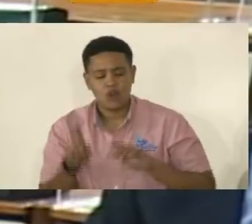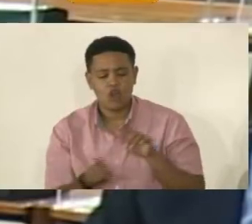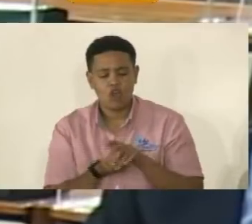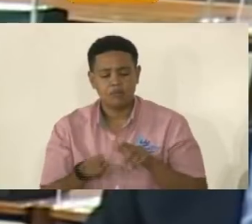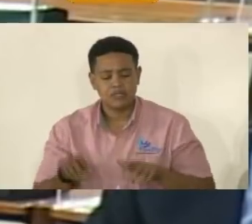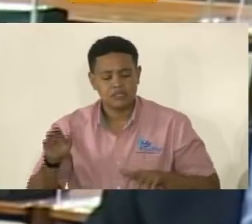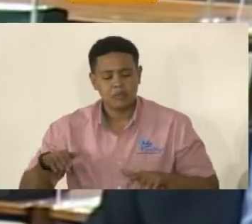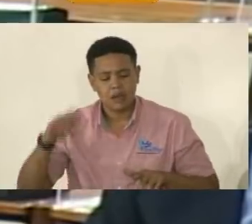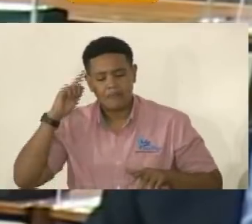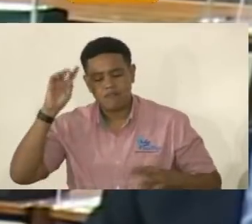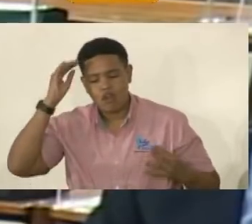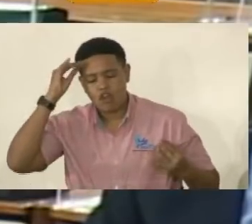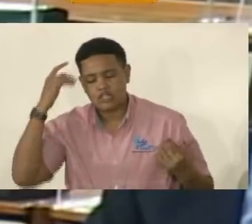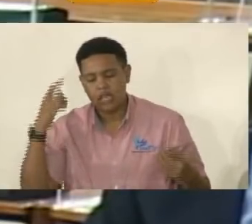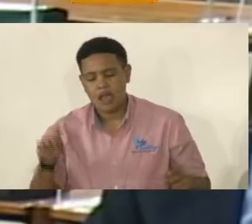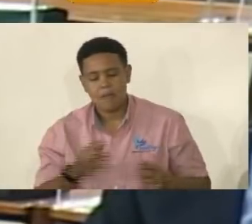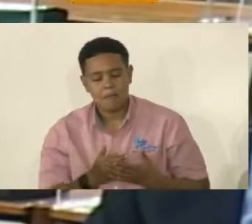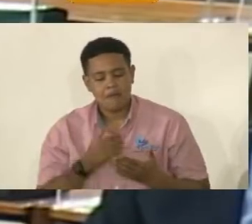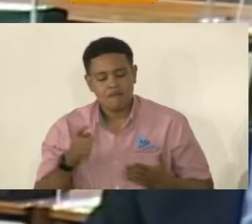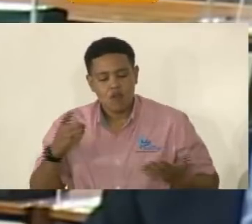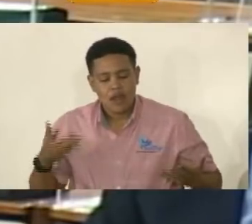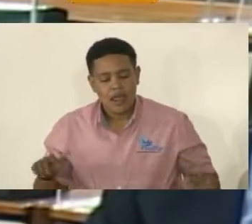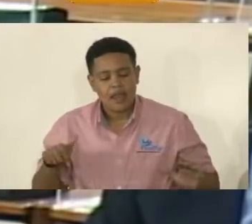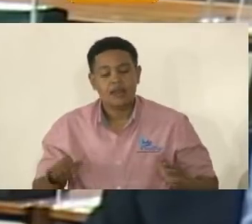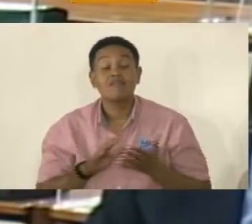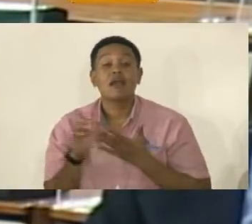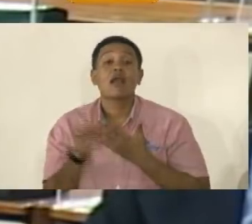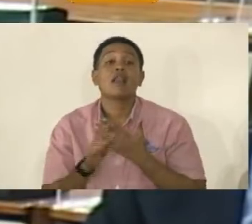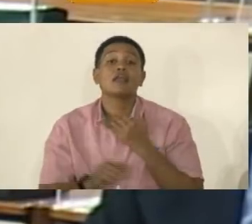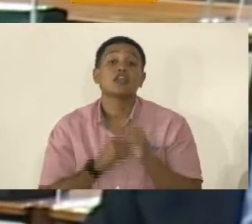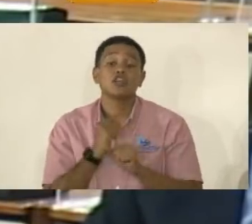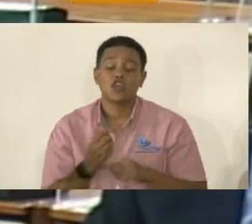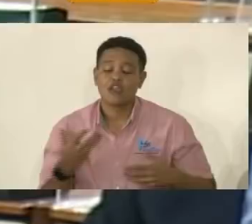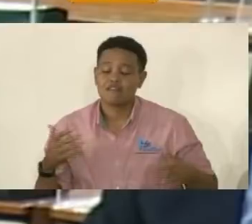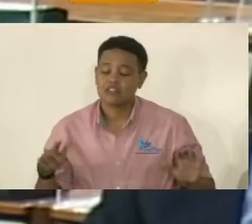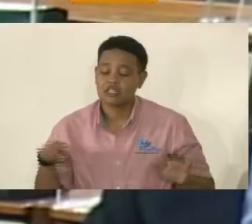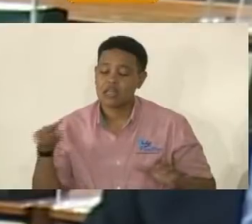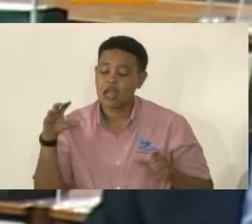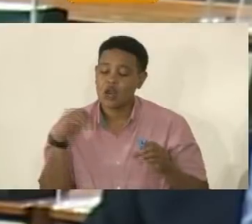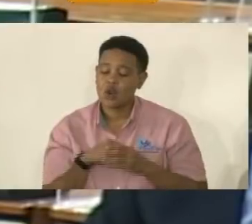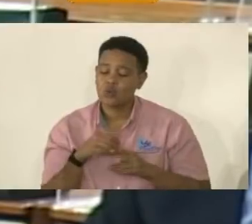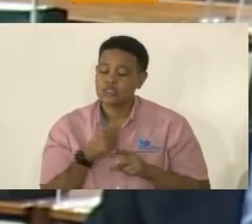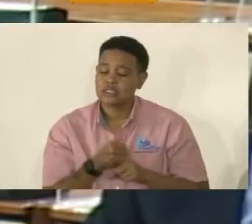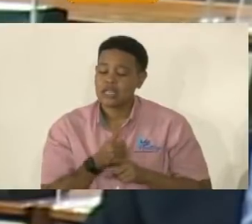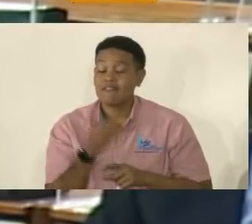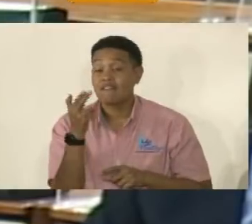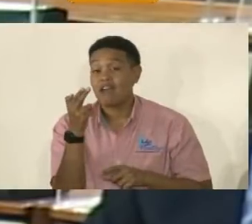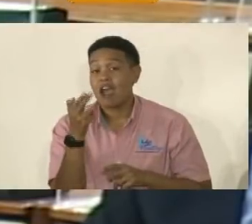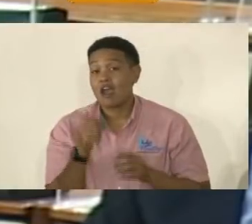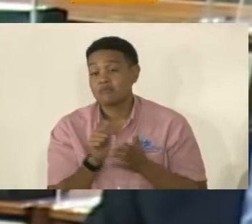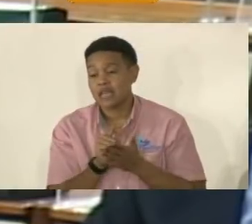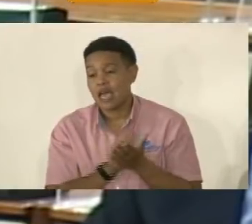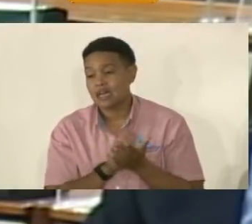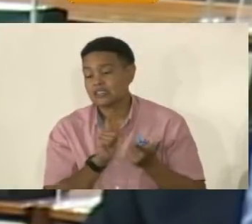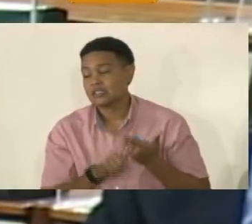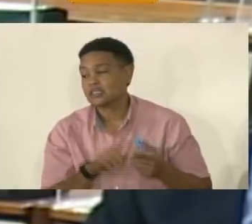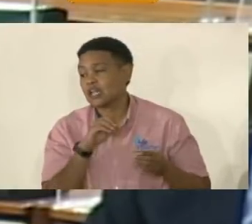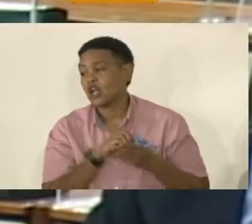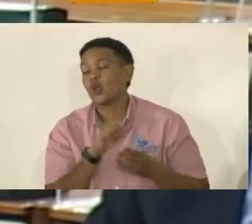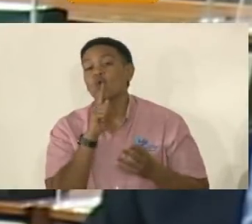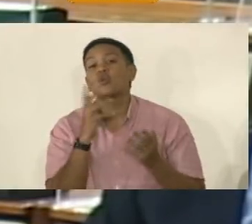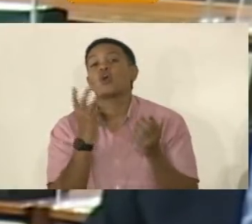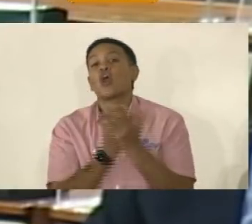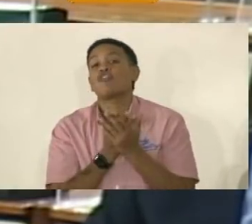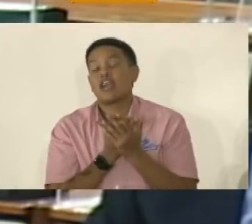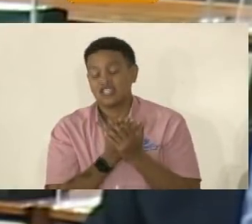for consideration before the end of the calendar year. They include the Firearms Act, they include the Corrections